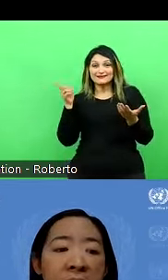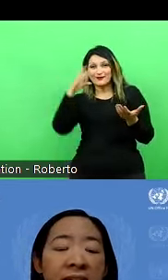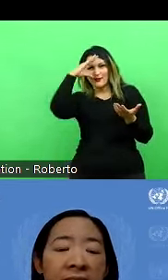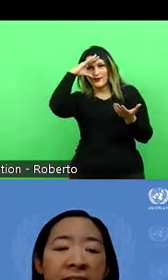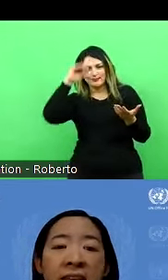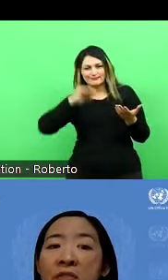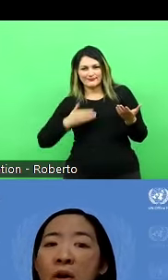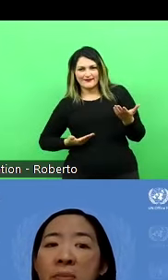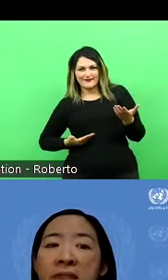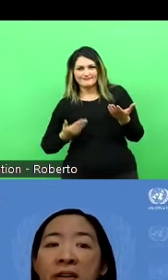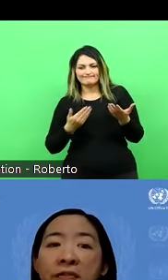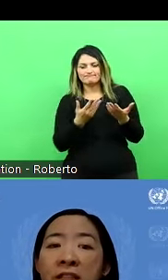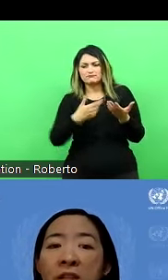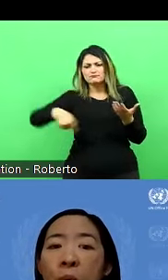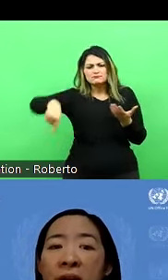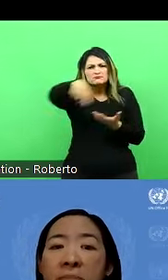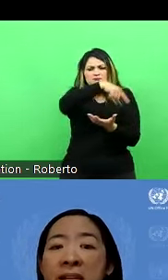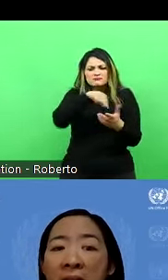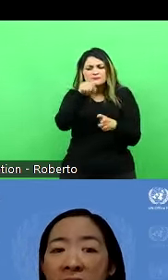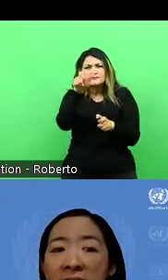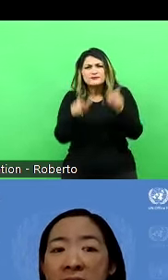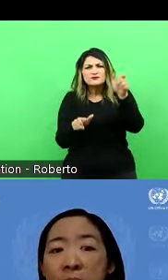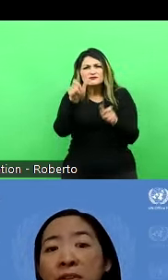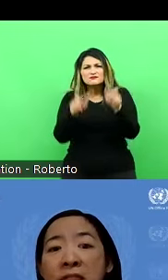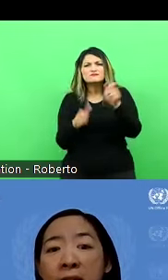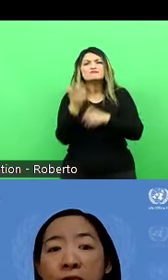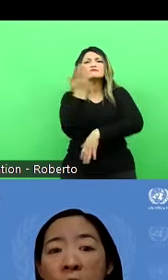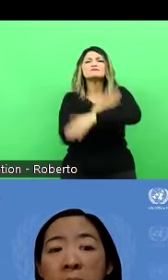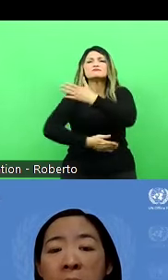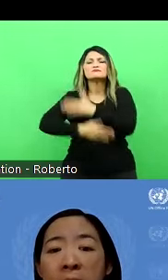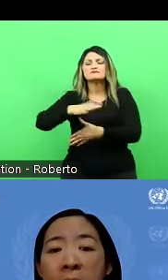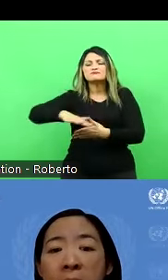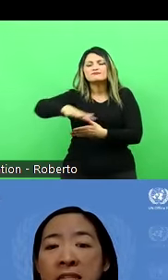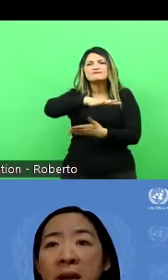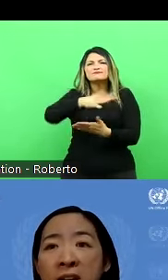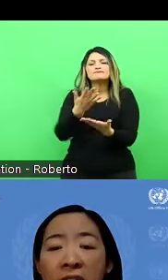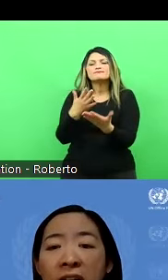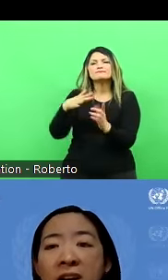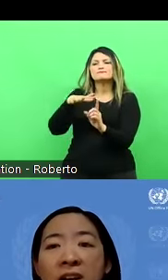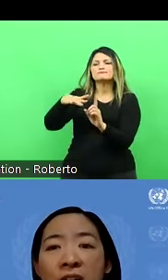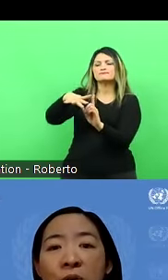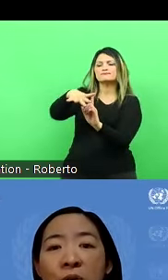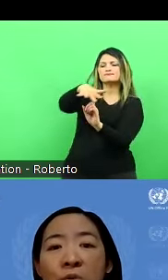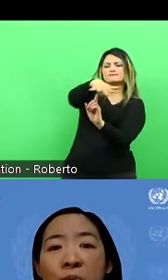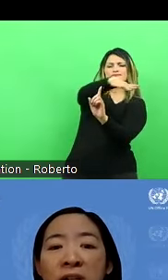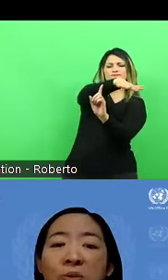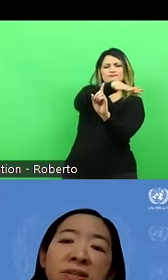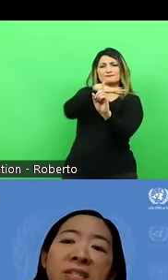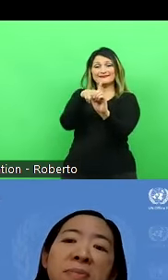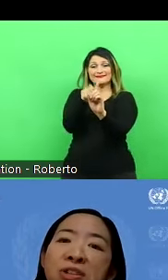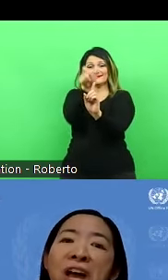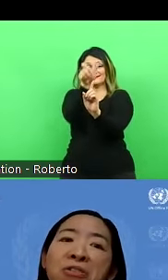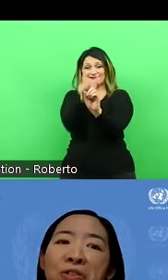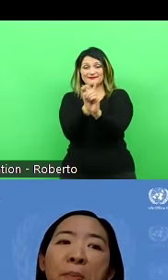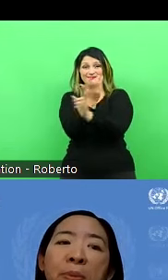are being in the environment that are filled with many barriers that prevent them from participation. So if we put into a